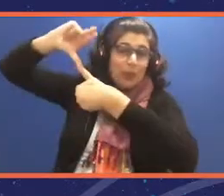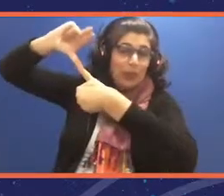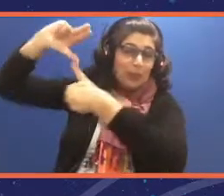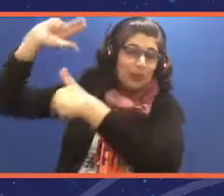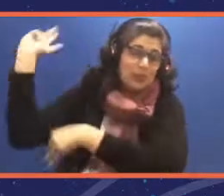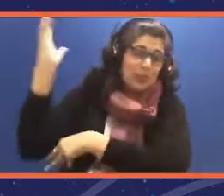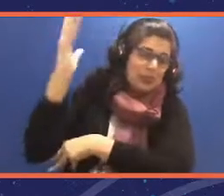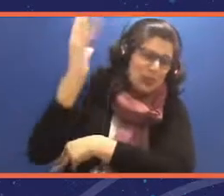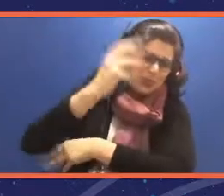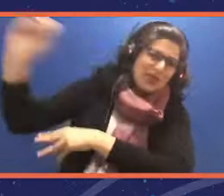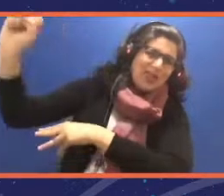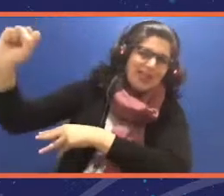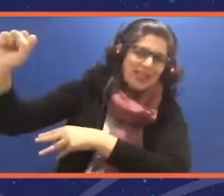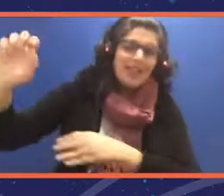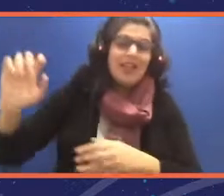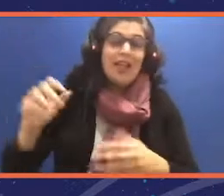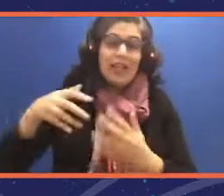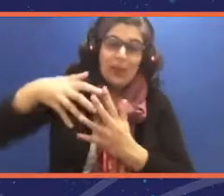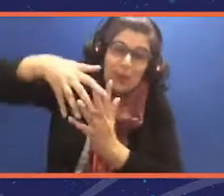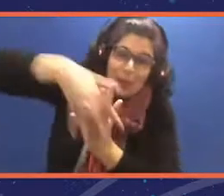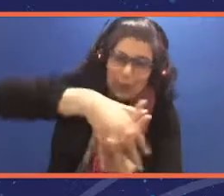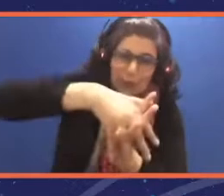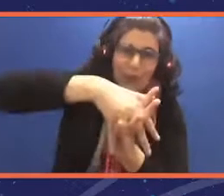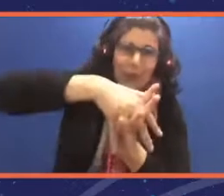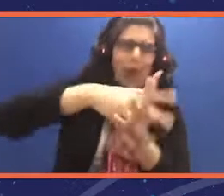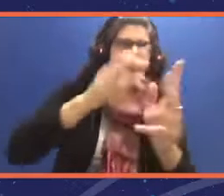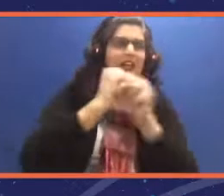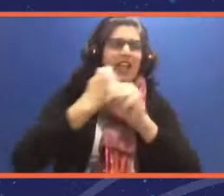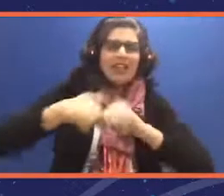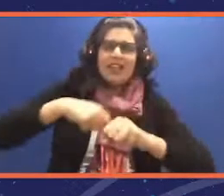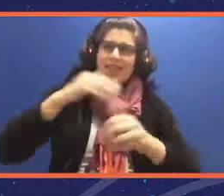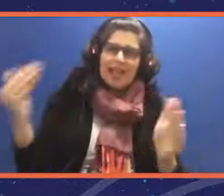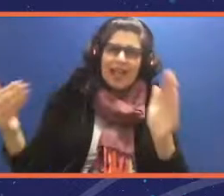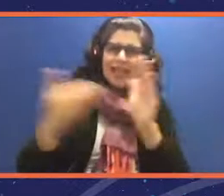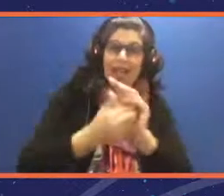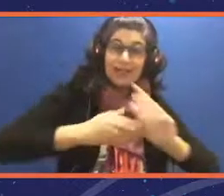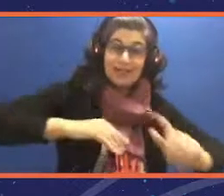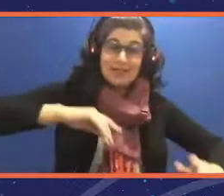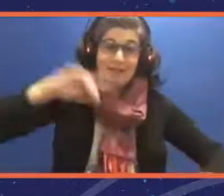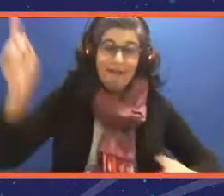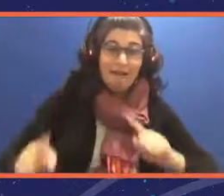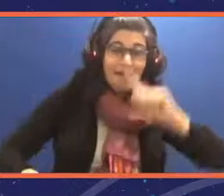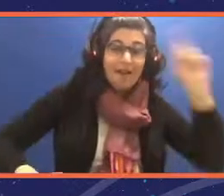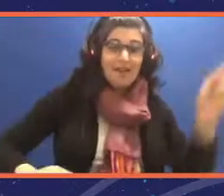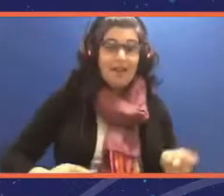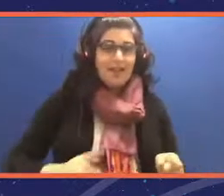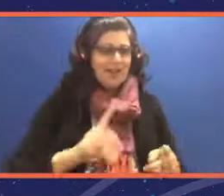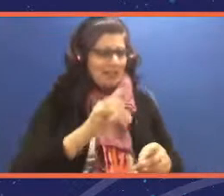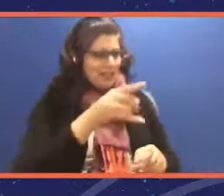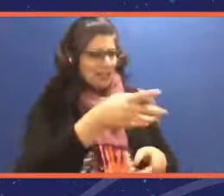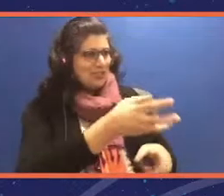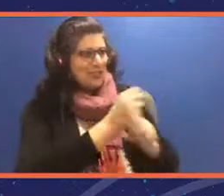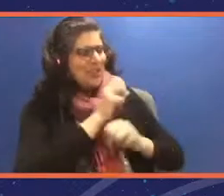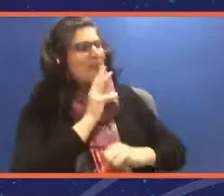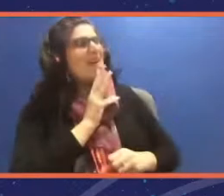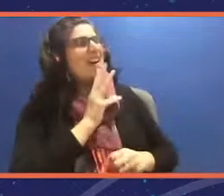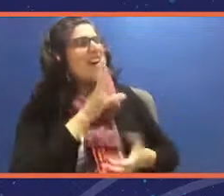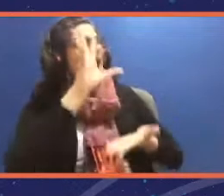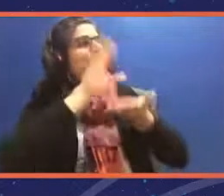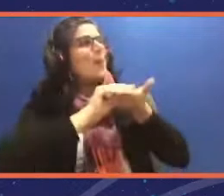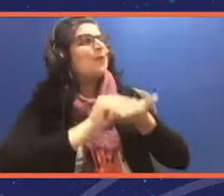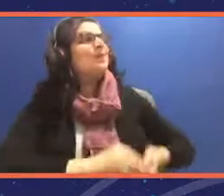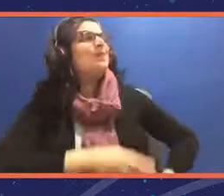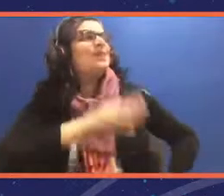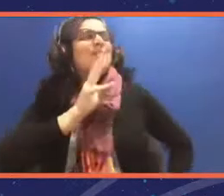us that deep roots protect us against big storms. Did you grab some water? Let's go on to our next stop,